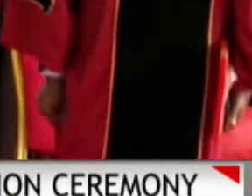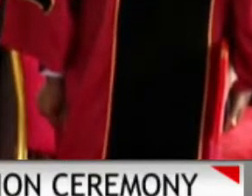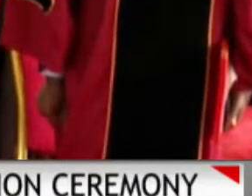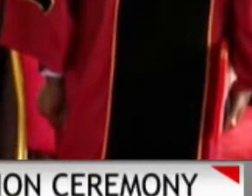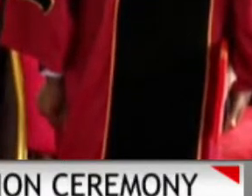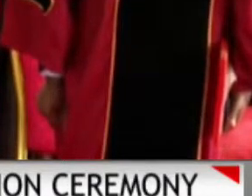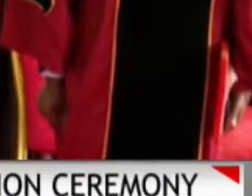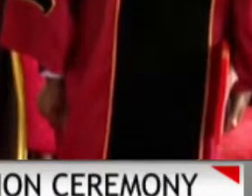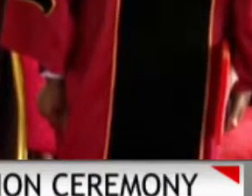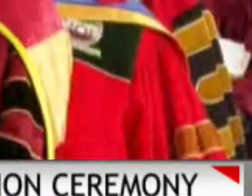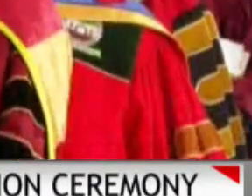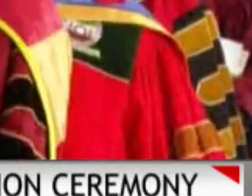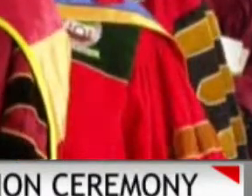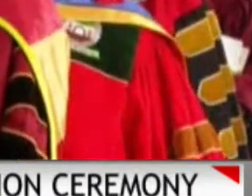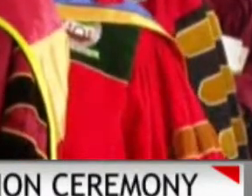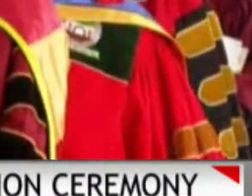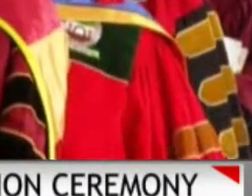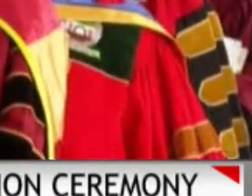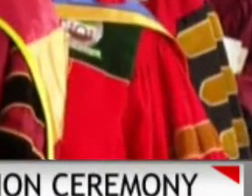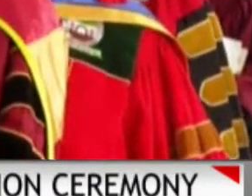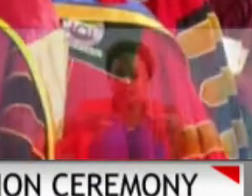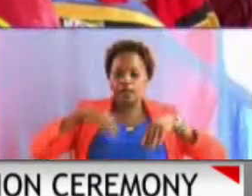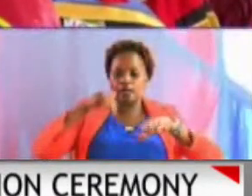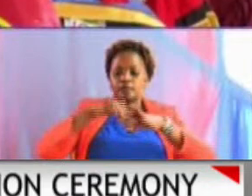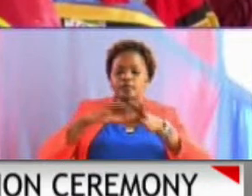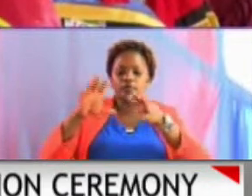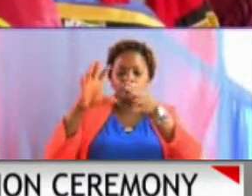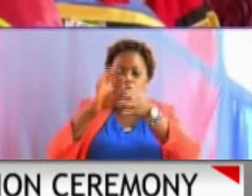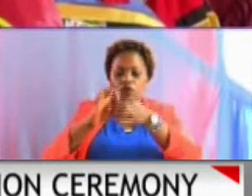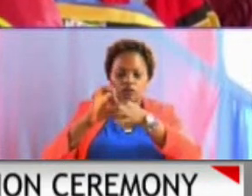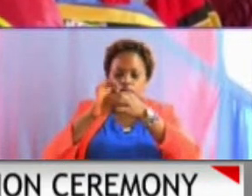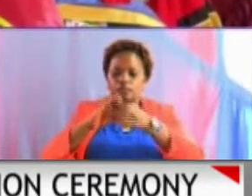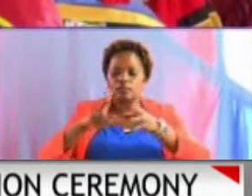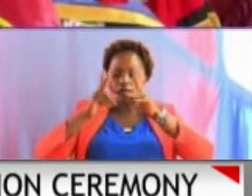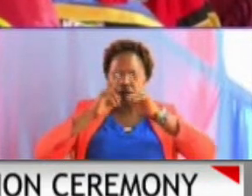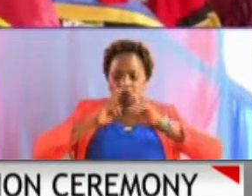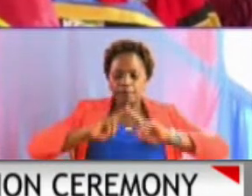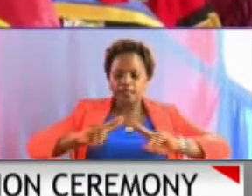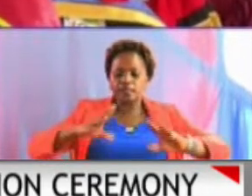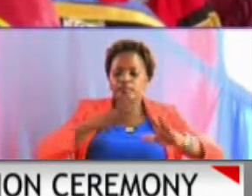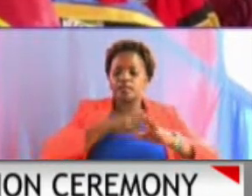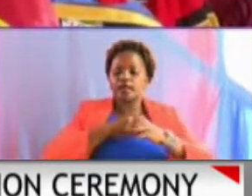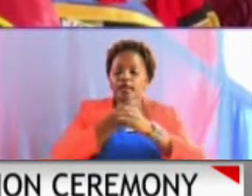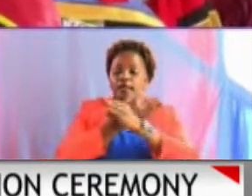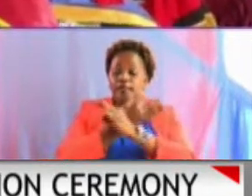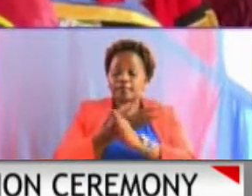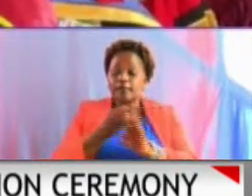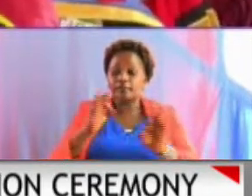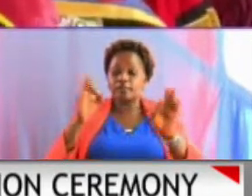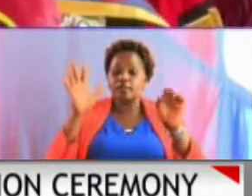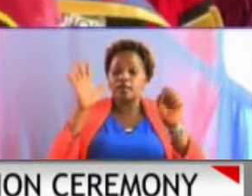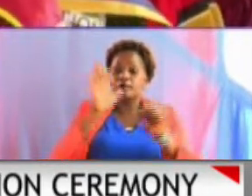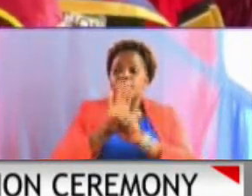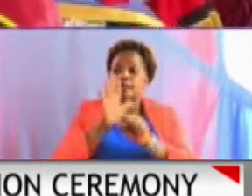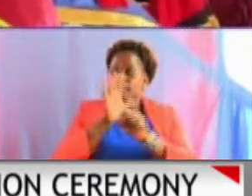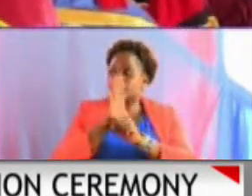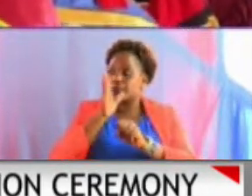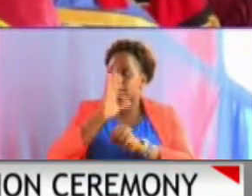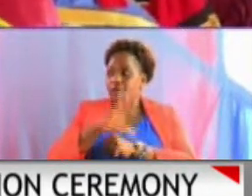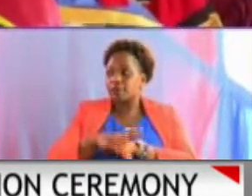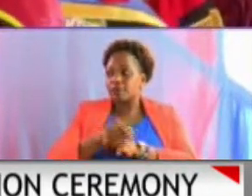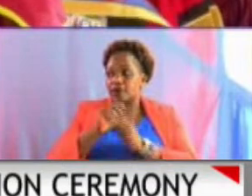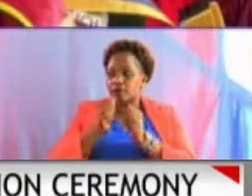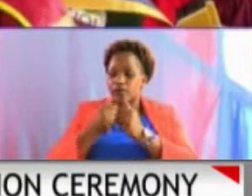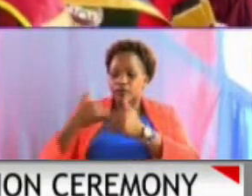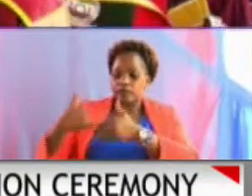and defender. May we dwell in unity, peace and liberty. Plenty